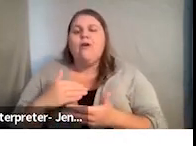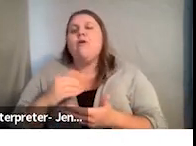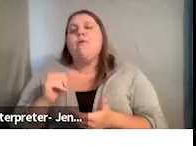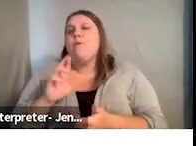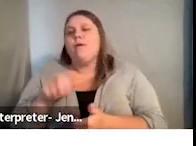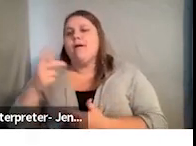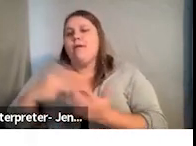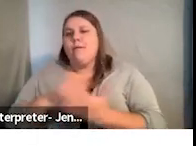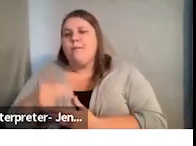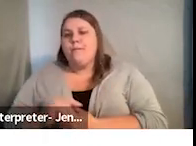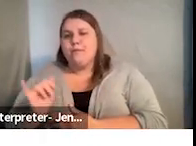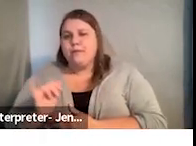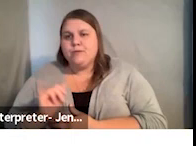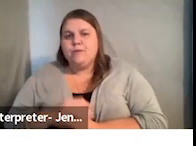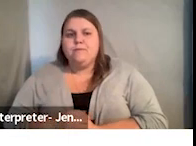programs.